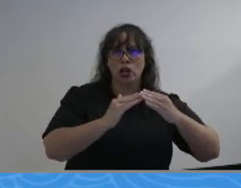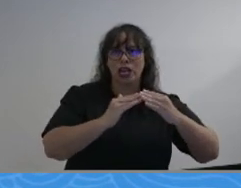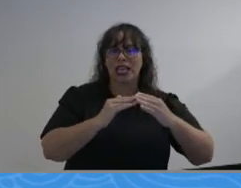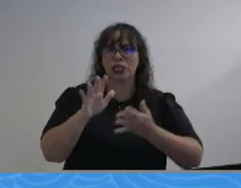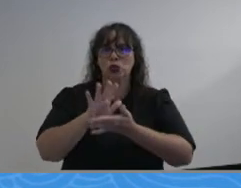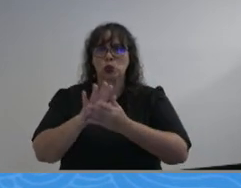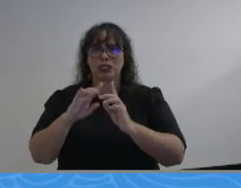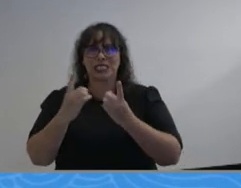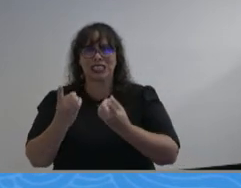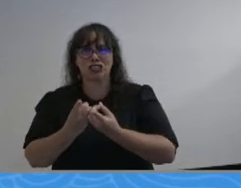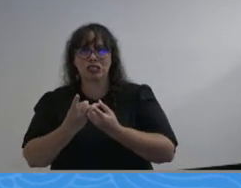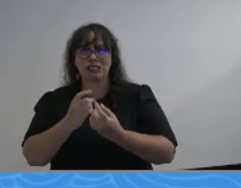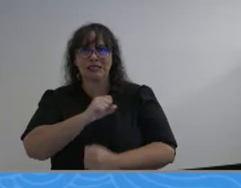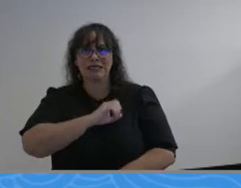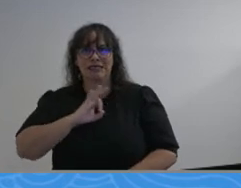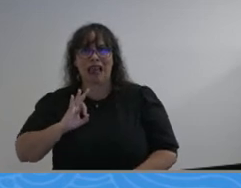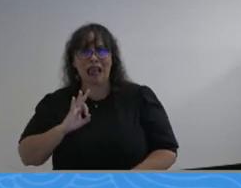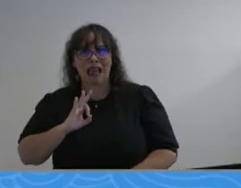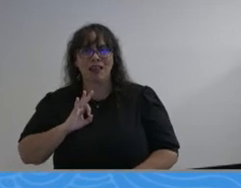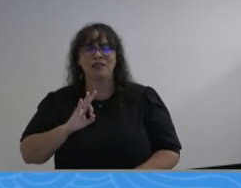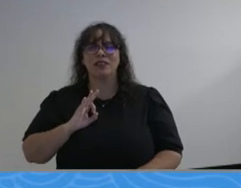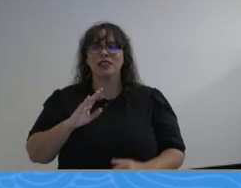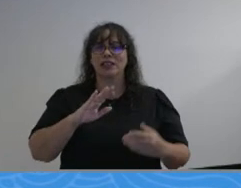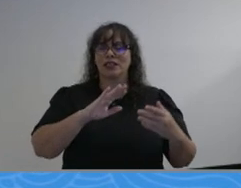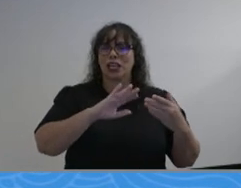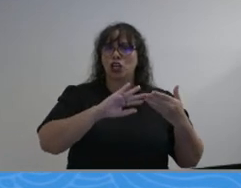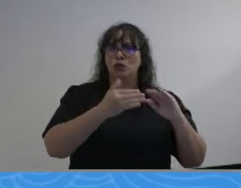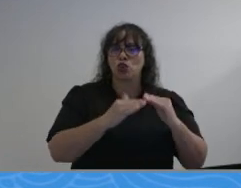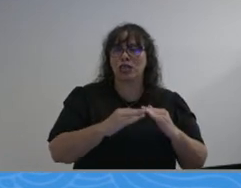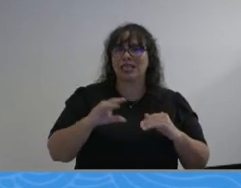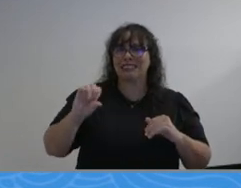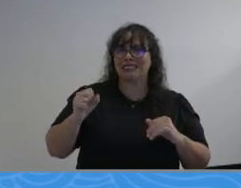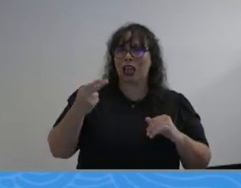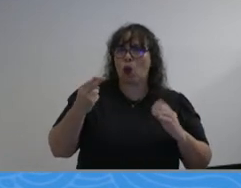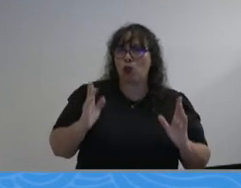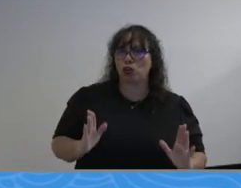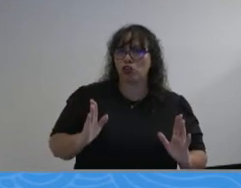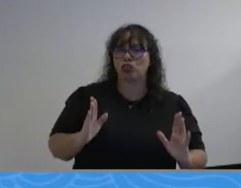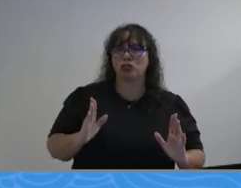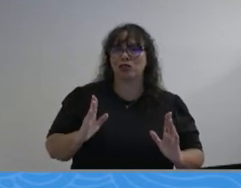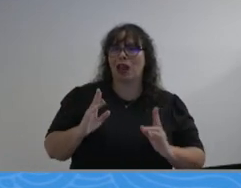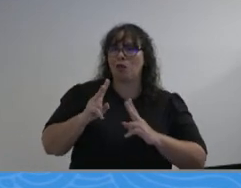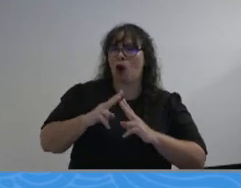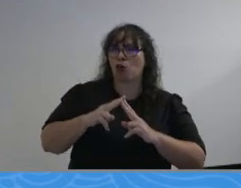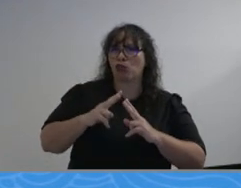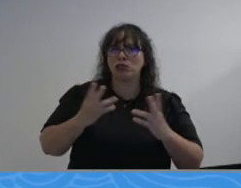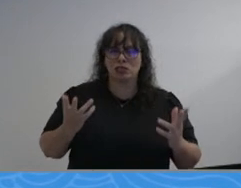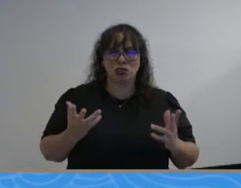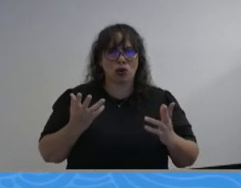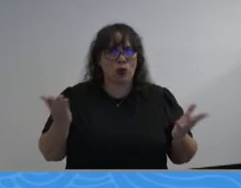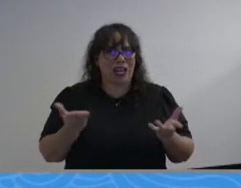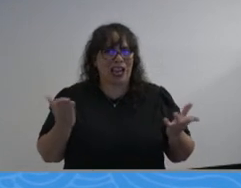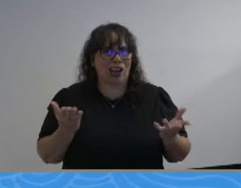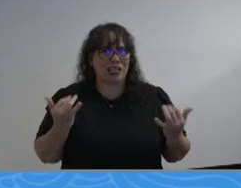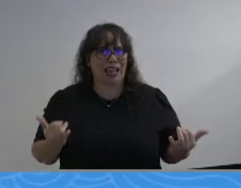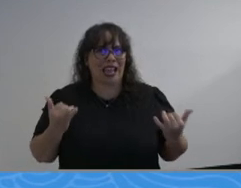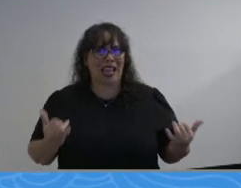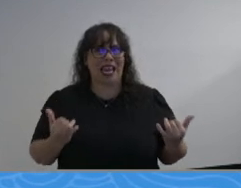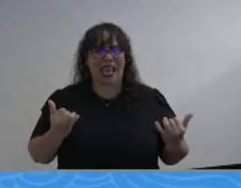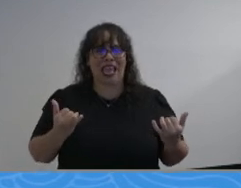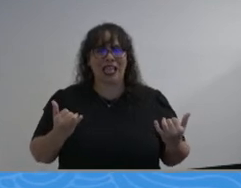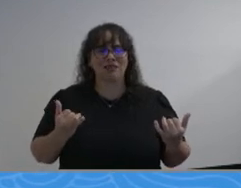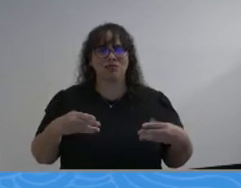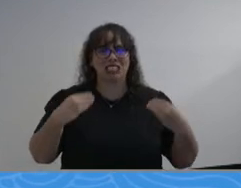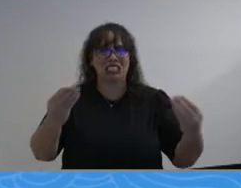and school district staff and community stakeholders and community partners. And that's why we're here today delivering this forum as